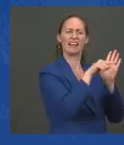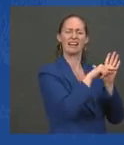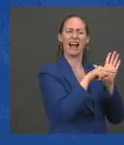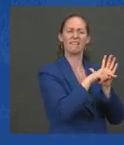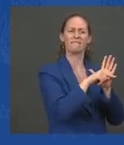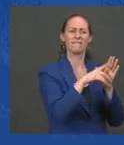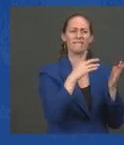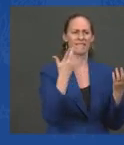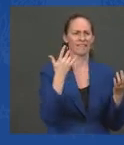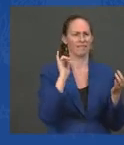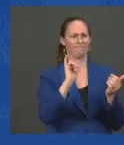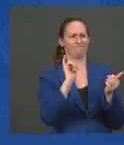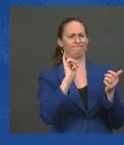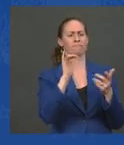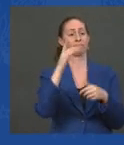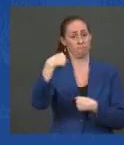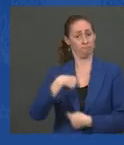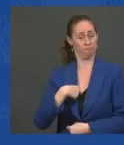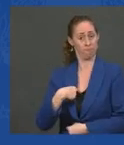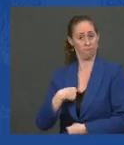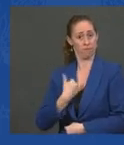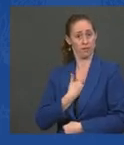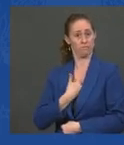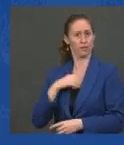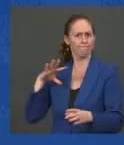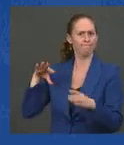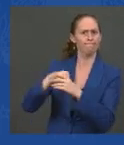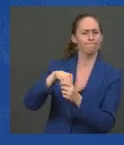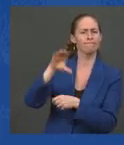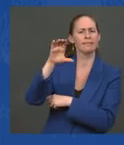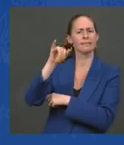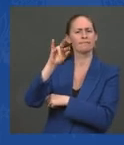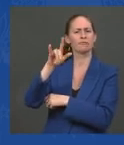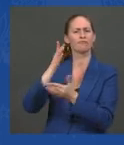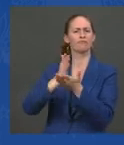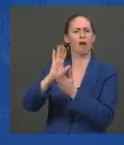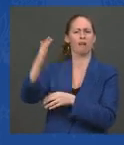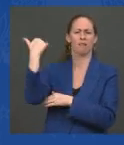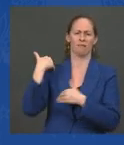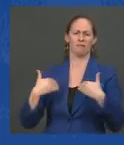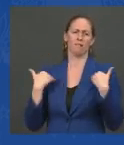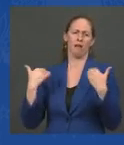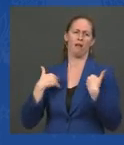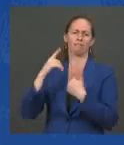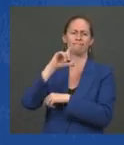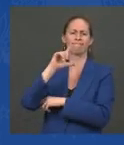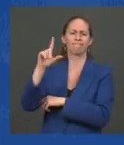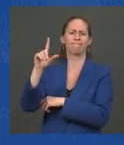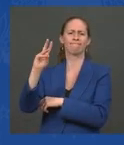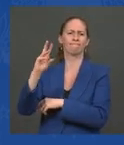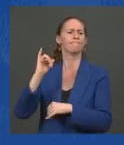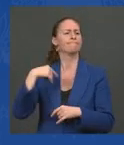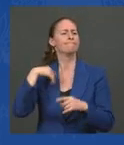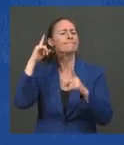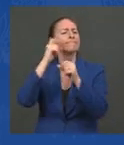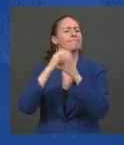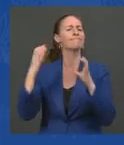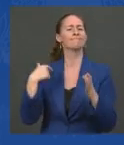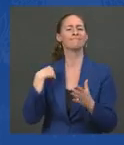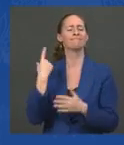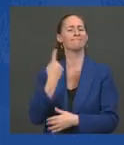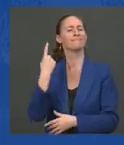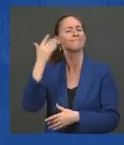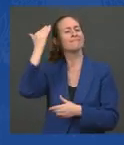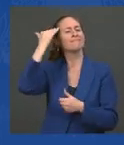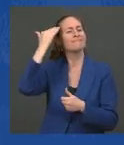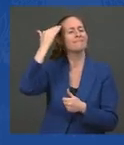when I was 26 years old. It gave me, I love reading about how Biden knew he was going to run for president. Hell, I didn't know I was even going to be able to